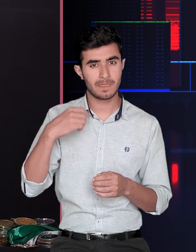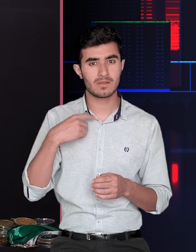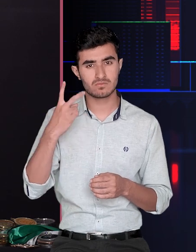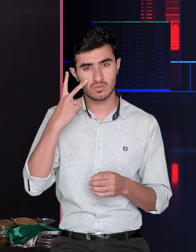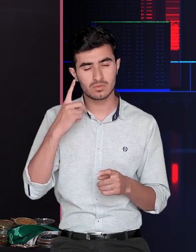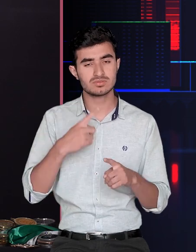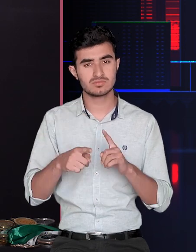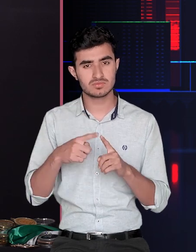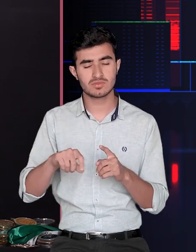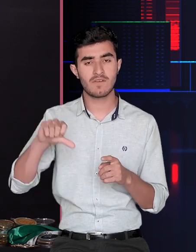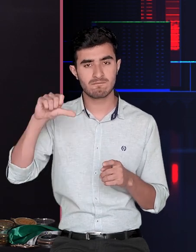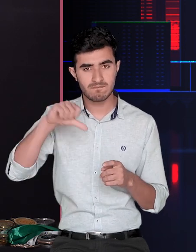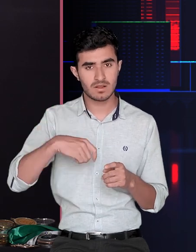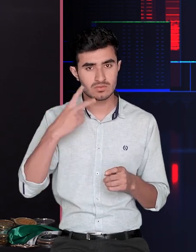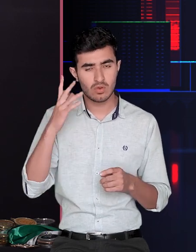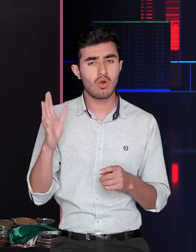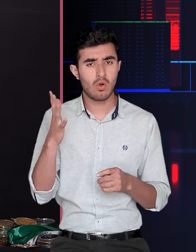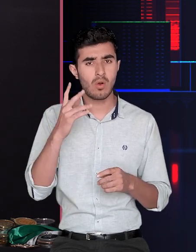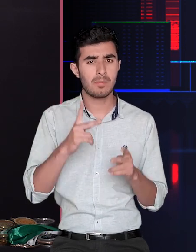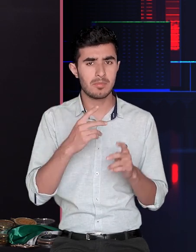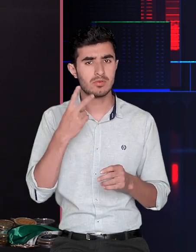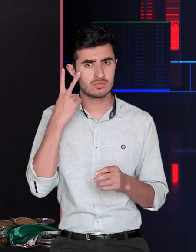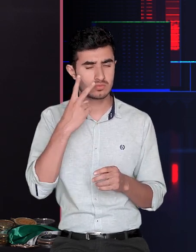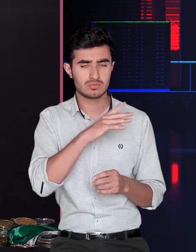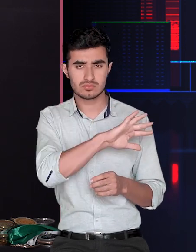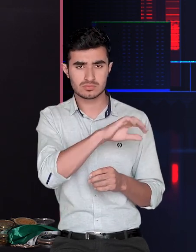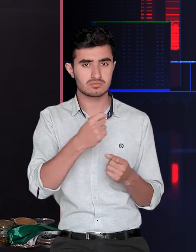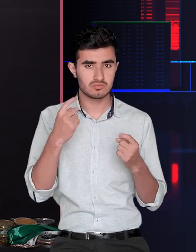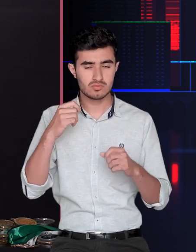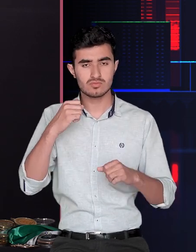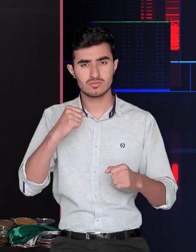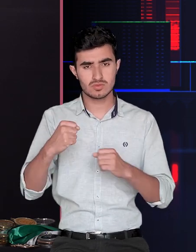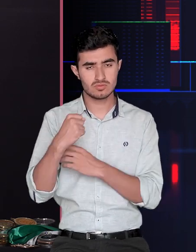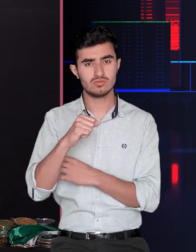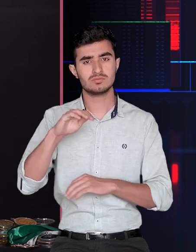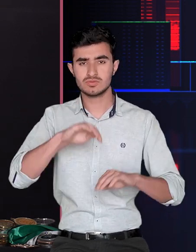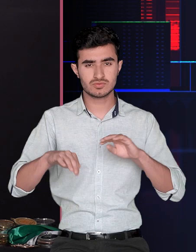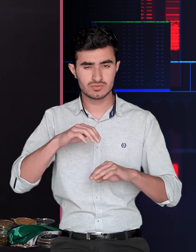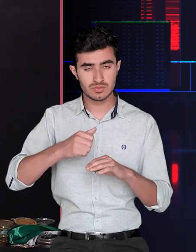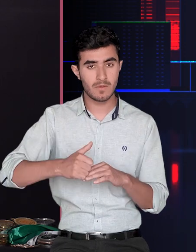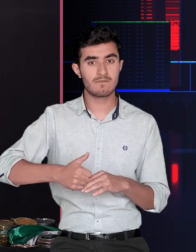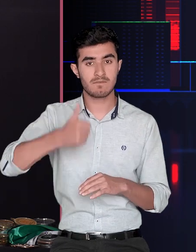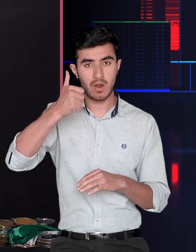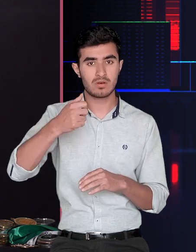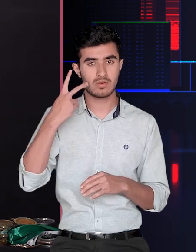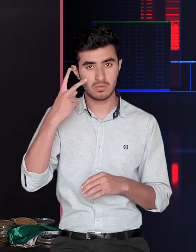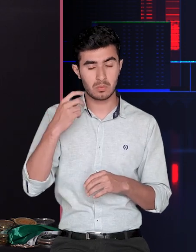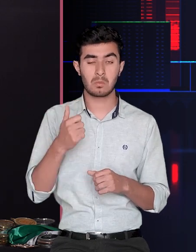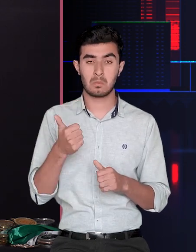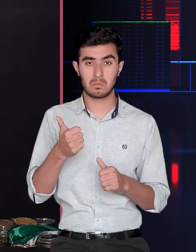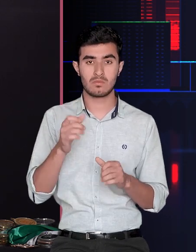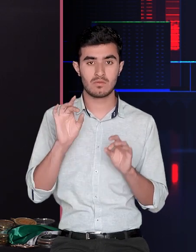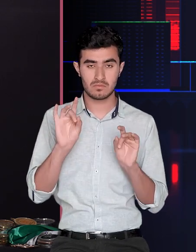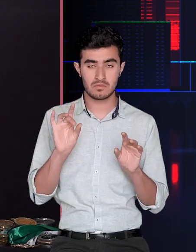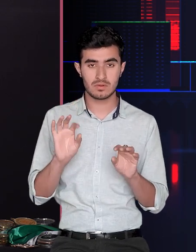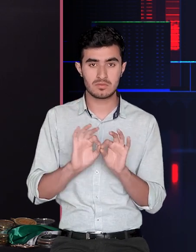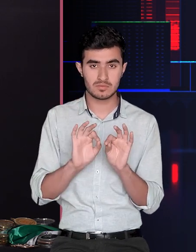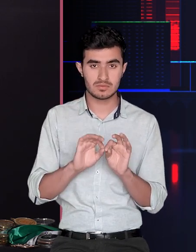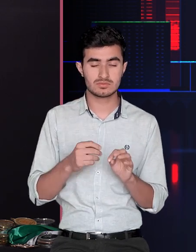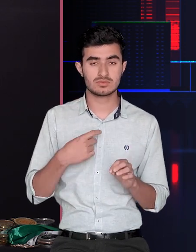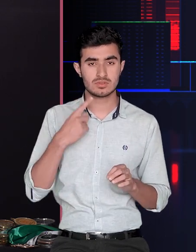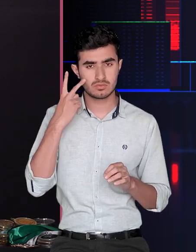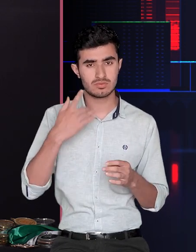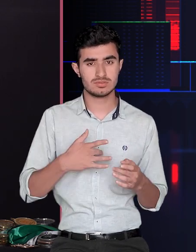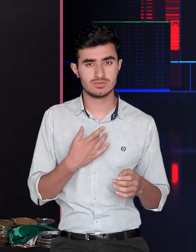that after seeing all of those really qualified and really hardworking girls that had won and had established themselves in that